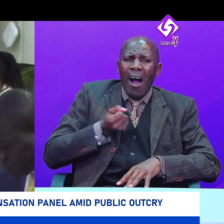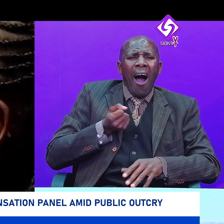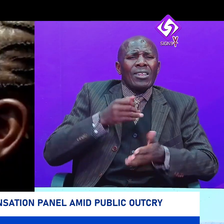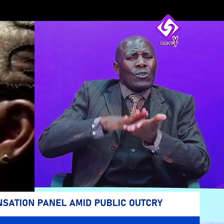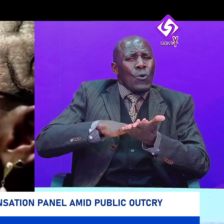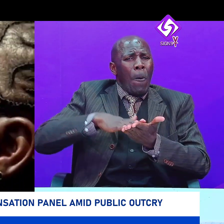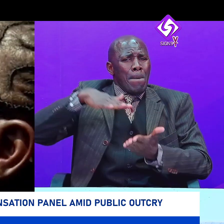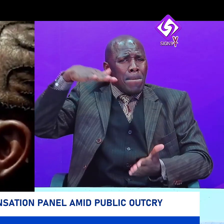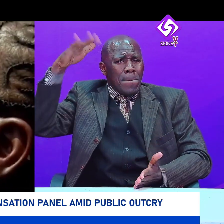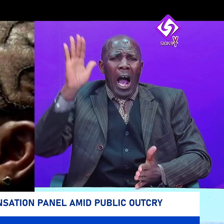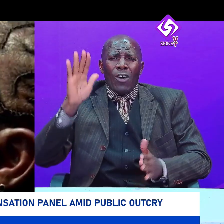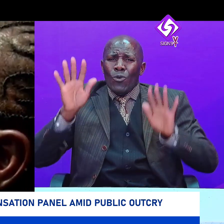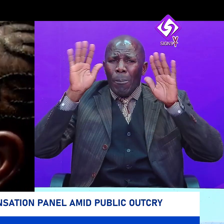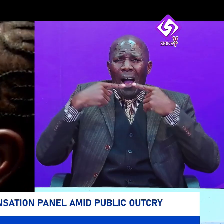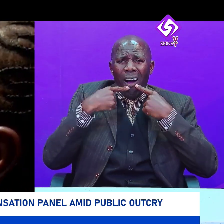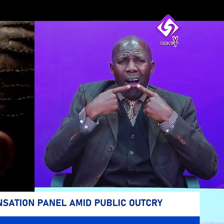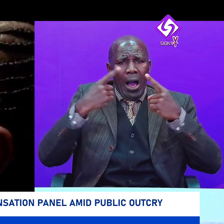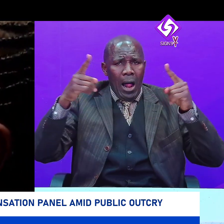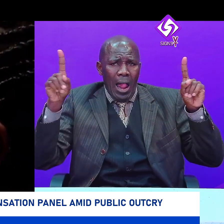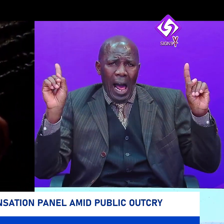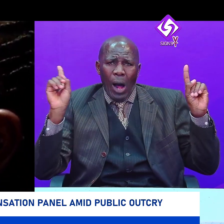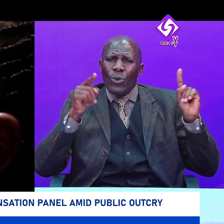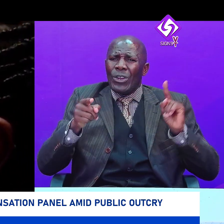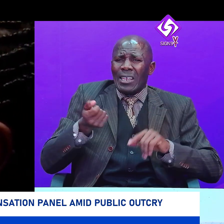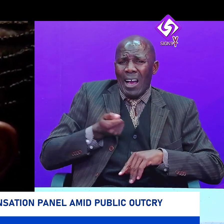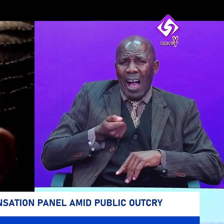meaningful outcomes to victims.